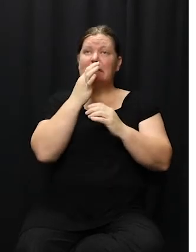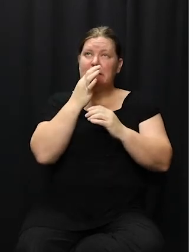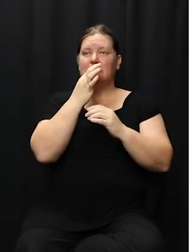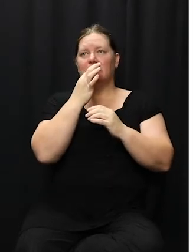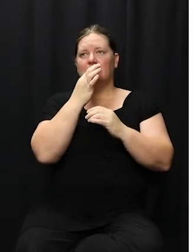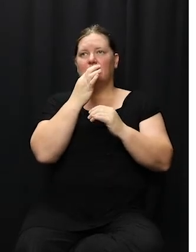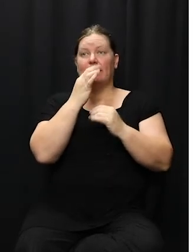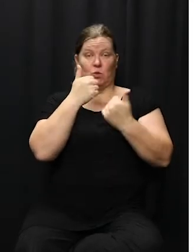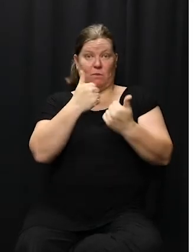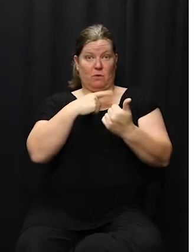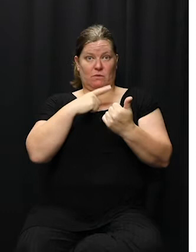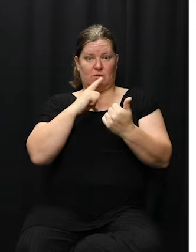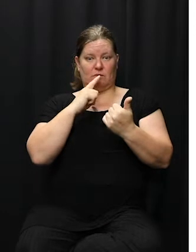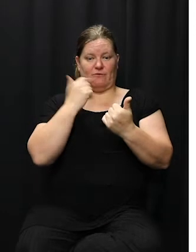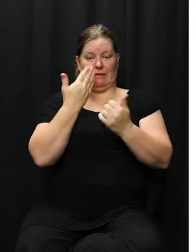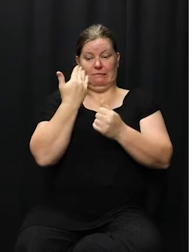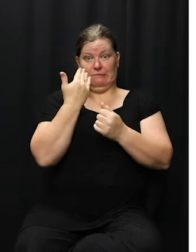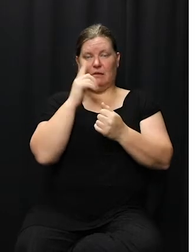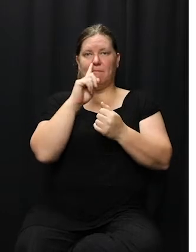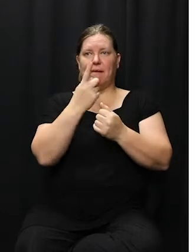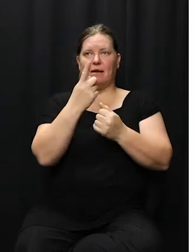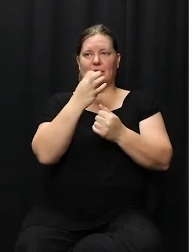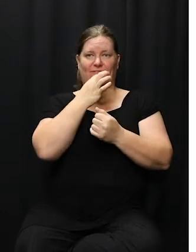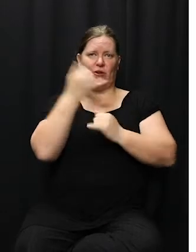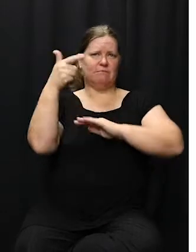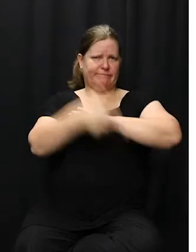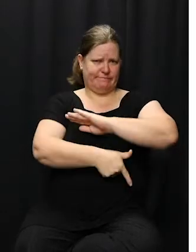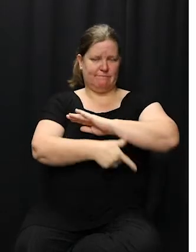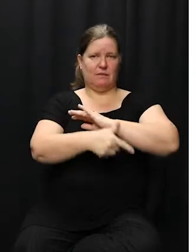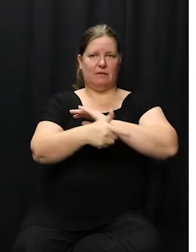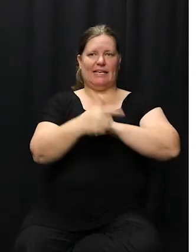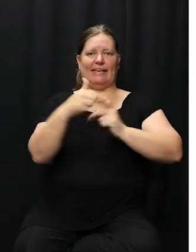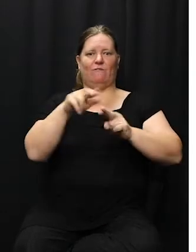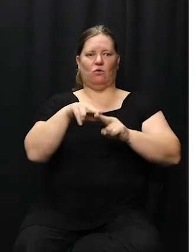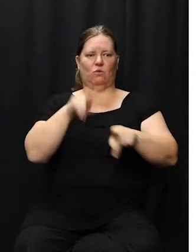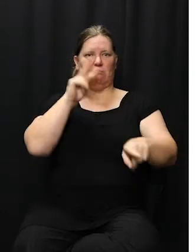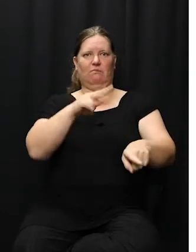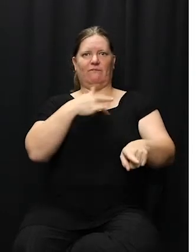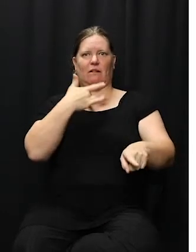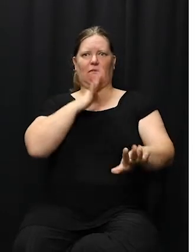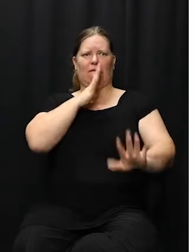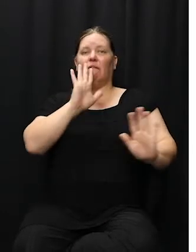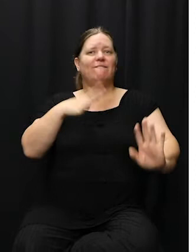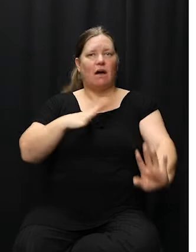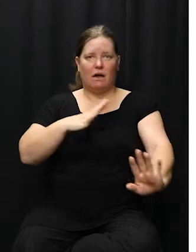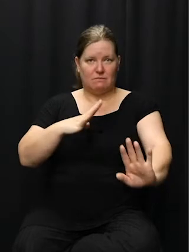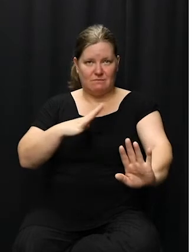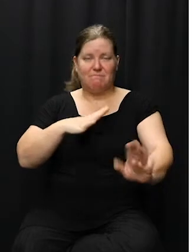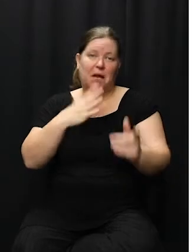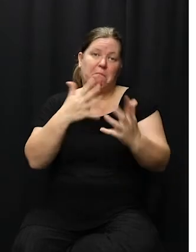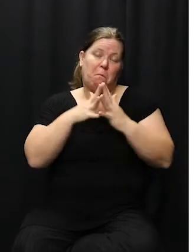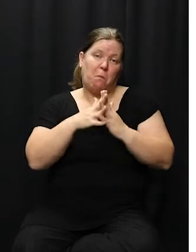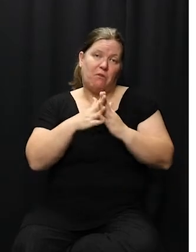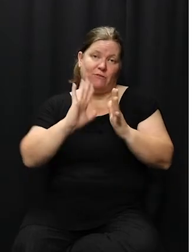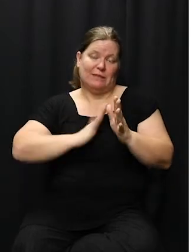Auslan. It's good because it's very recent, but it is a little bit in-depth and complex. So if you see it and feel, oh my goodness, I can't understand it all, that's